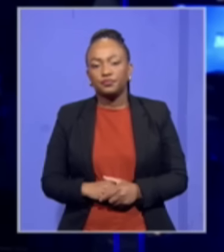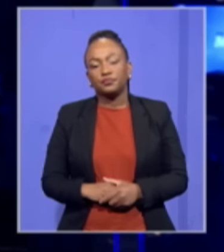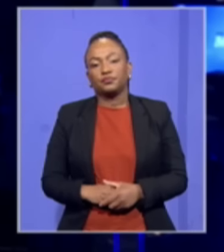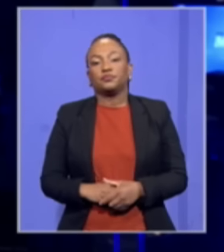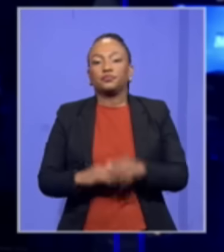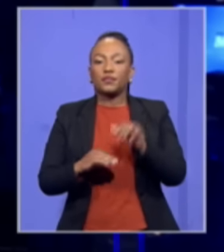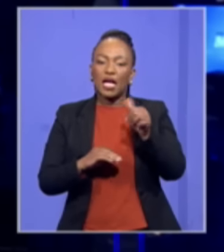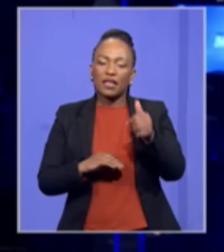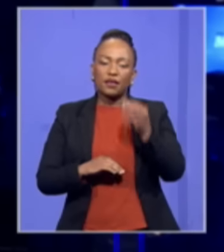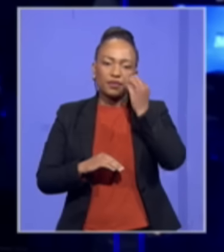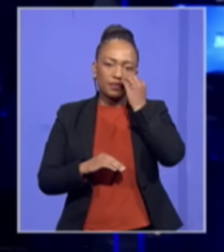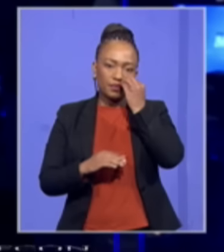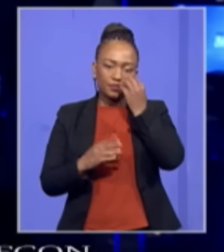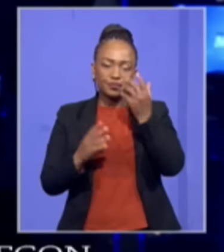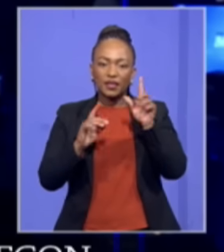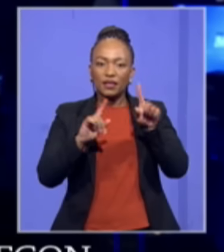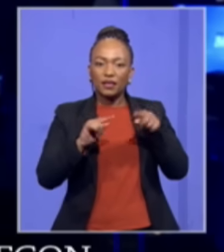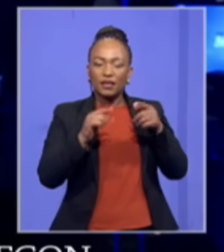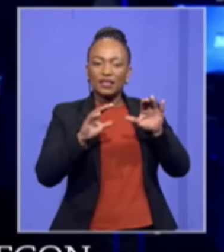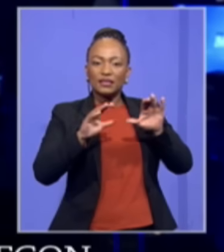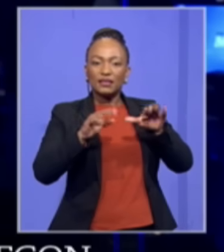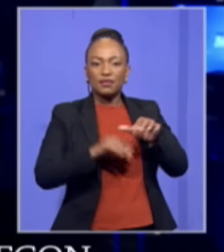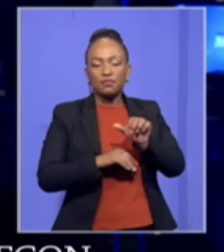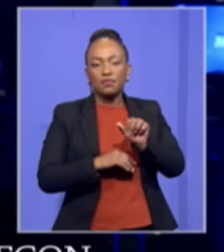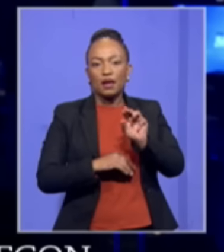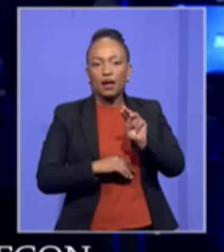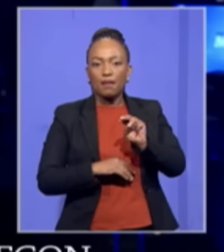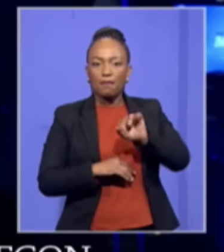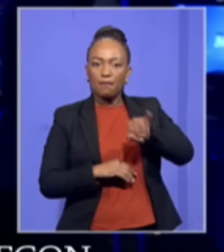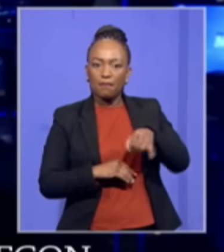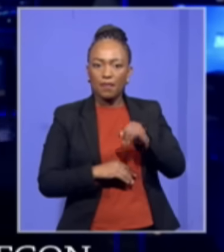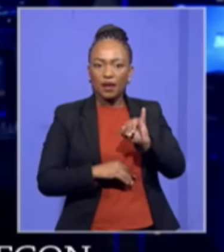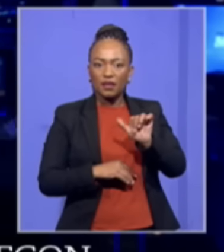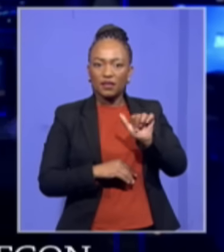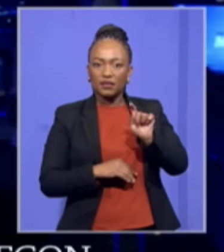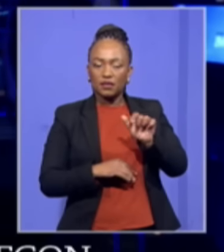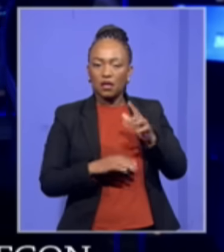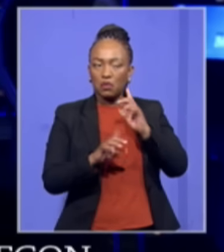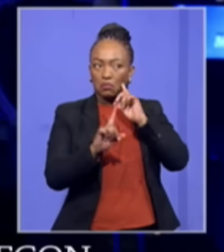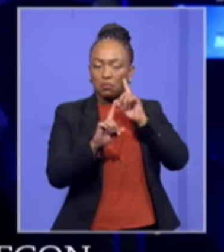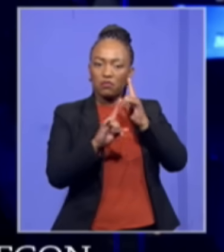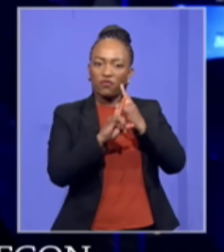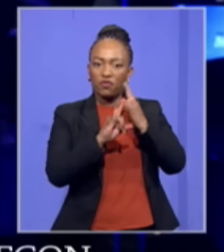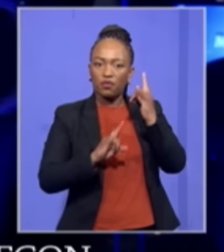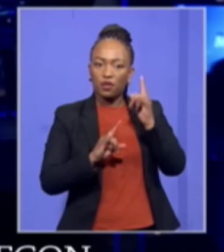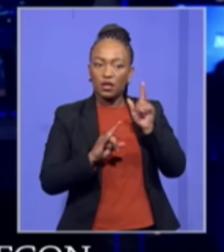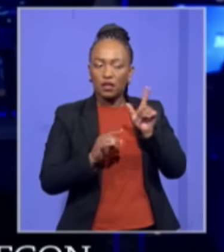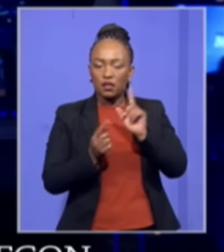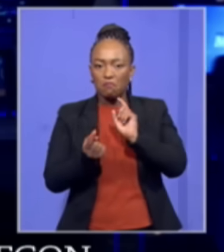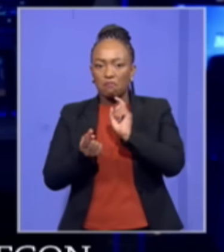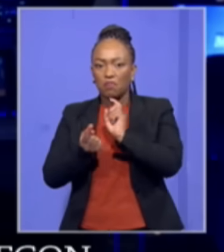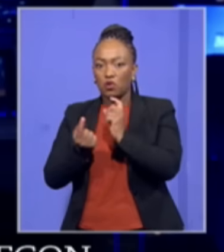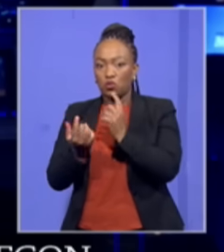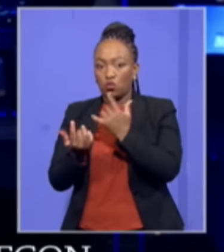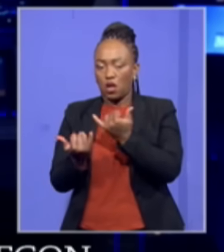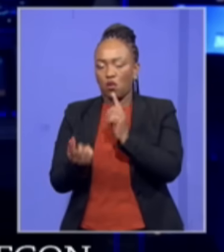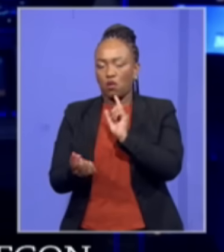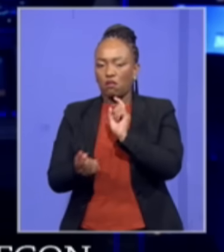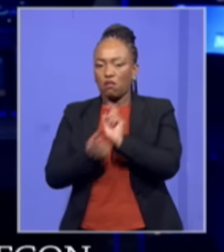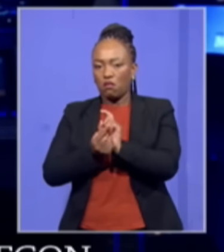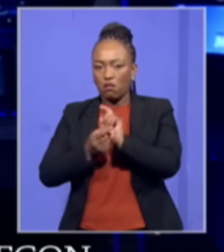Ditabeng tse ding moiri fumana hore sehlopha sa Amajita se ikemiseditse ho etsana lane phirimaneng ena. Amajita e bapala le Morocco papading ya